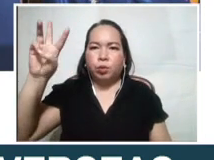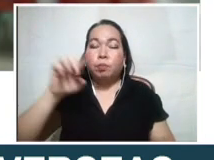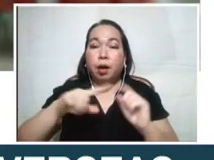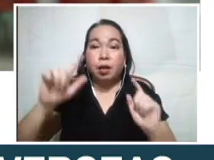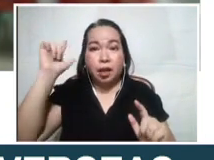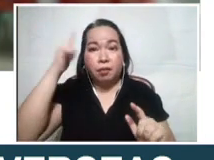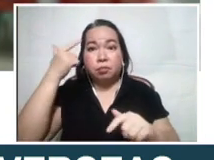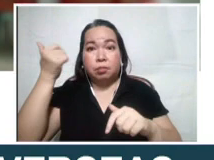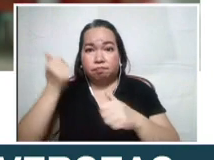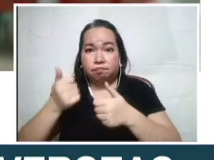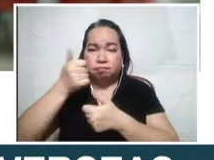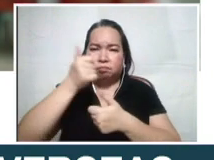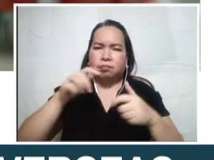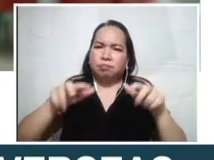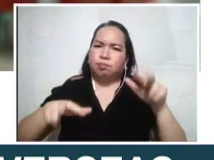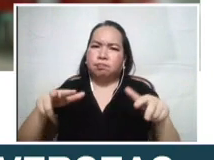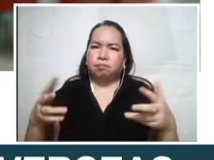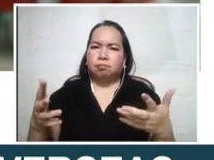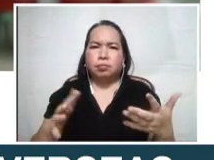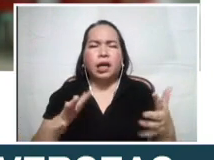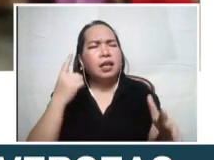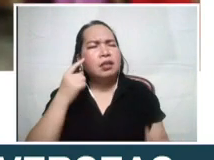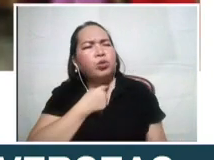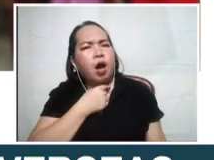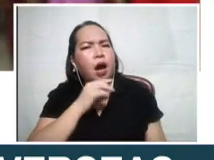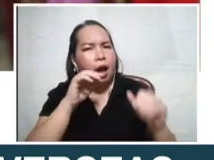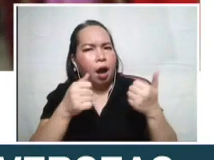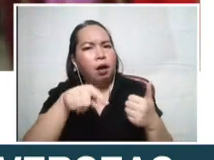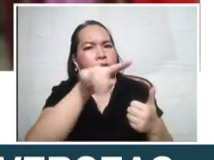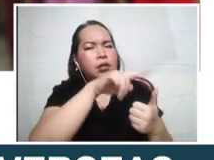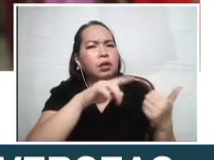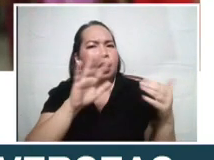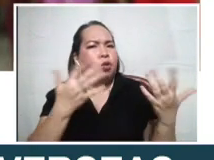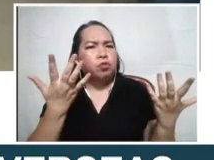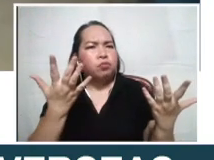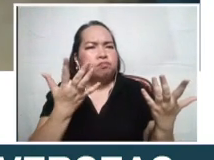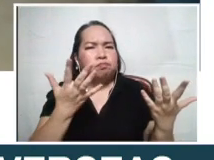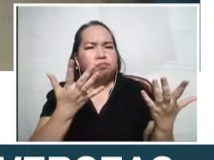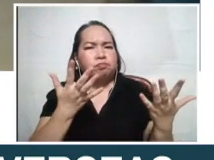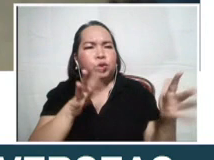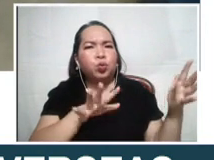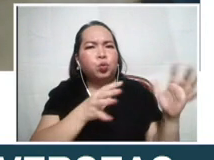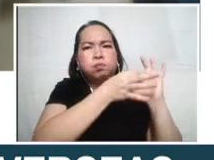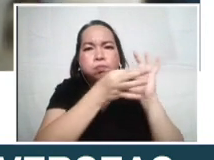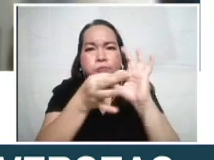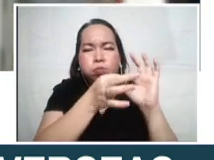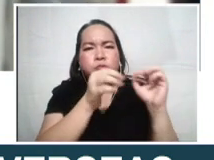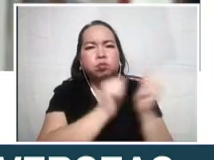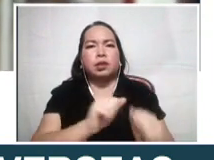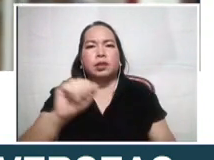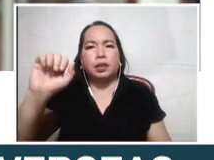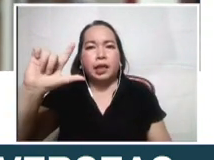I'm just curious, how are we addressing the concerns of our local government officials with regard to the